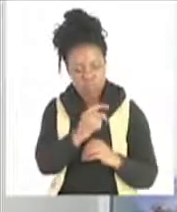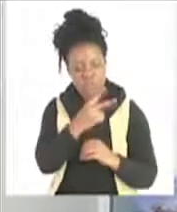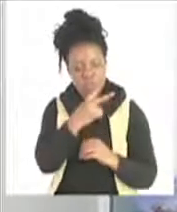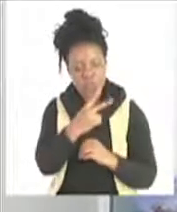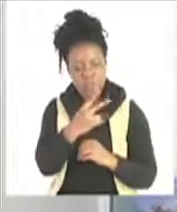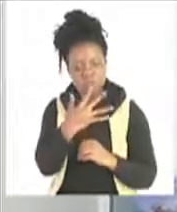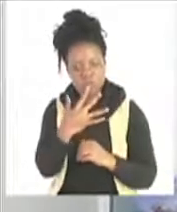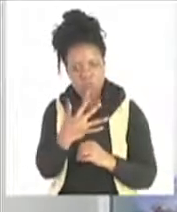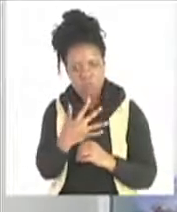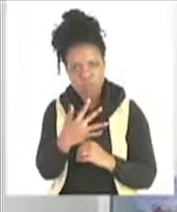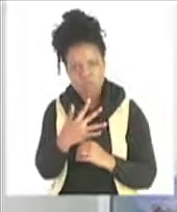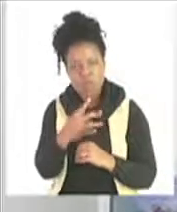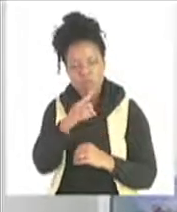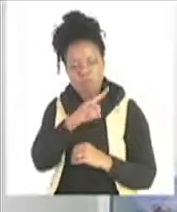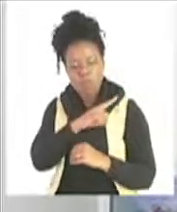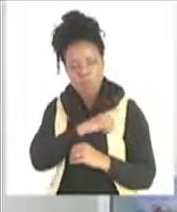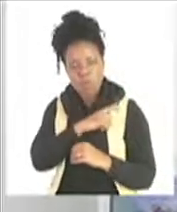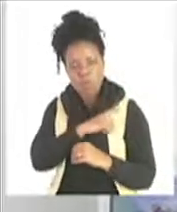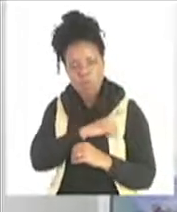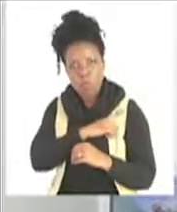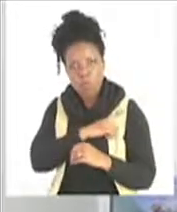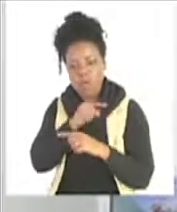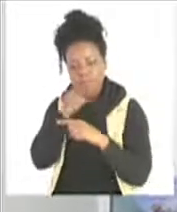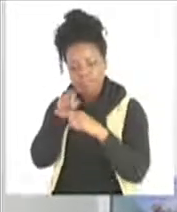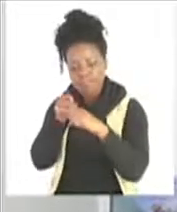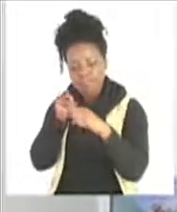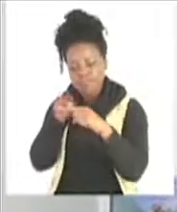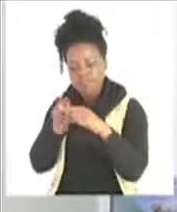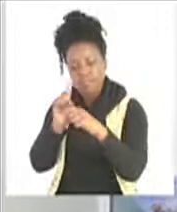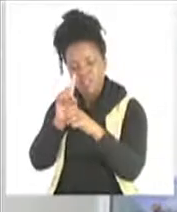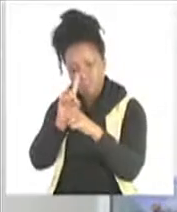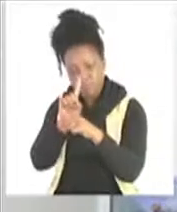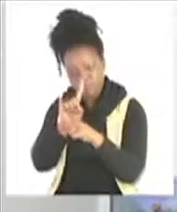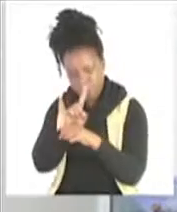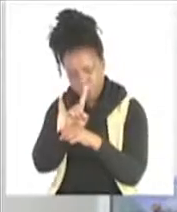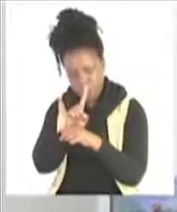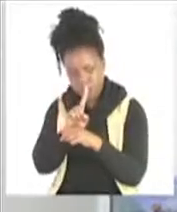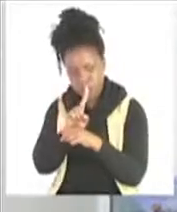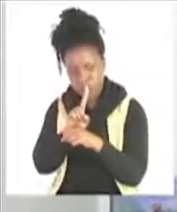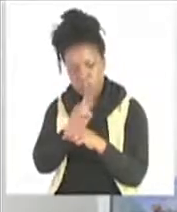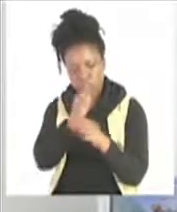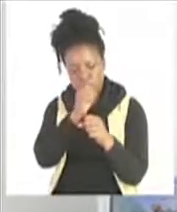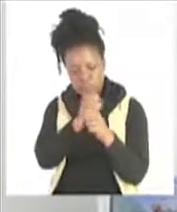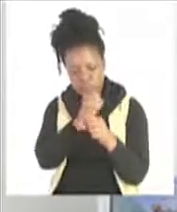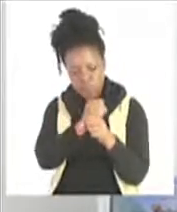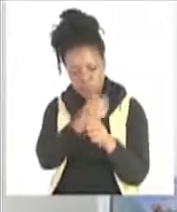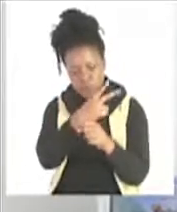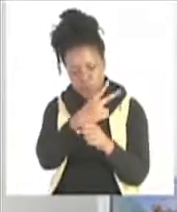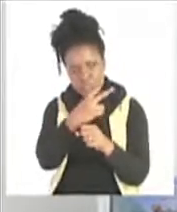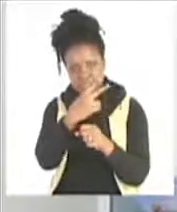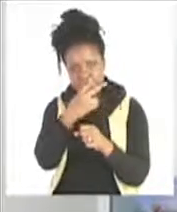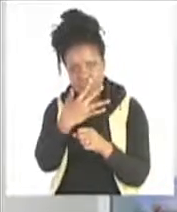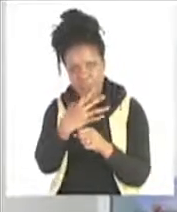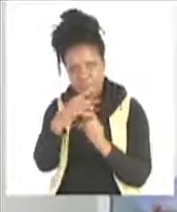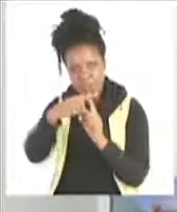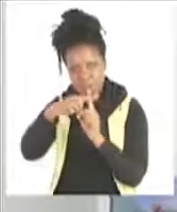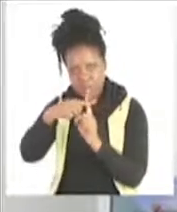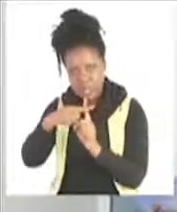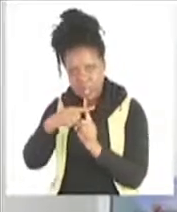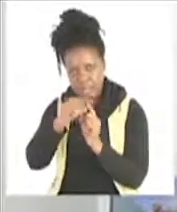was. So we wrote the 25, and then we did the division sum, and then we added the two